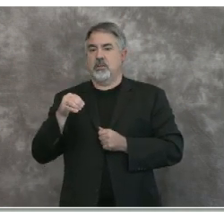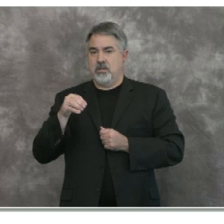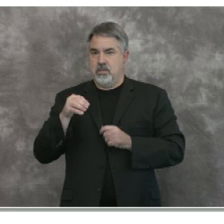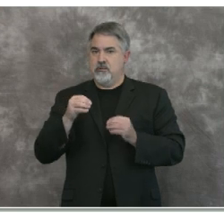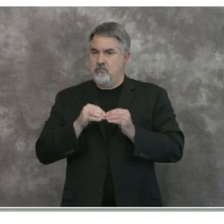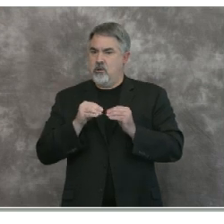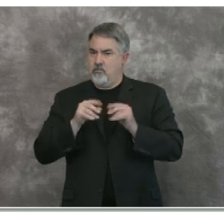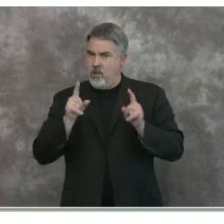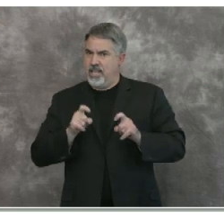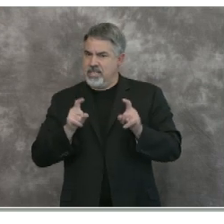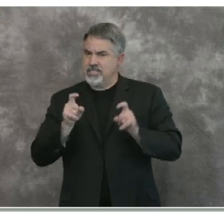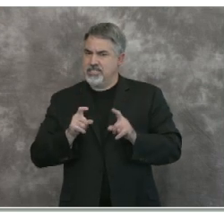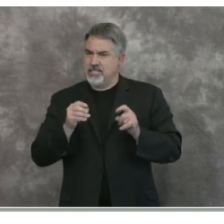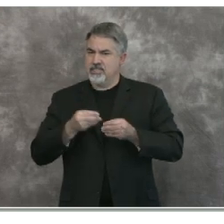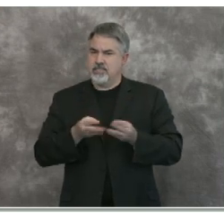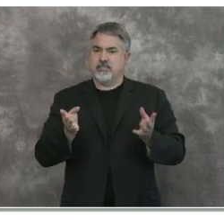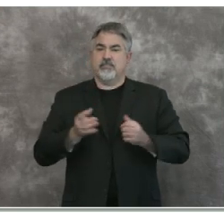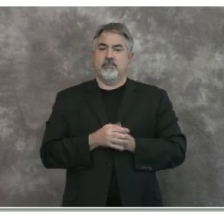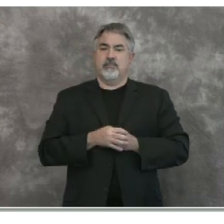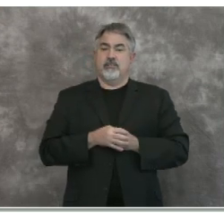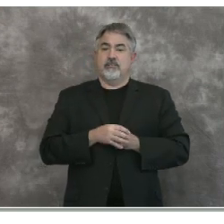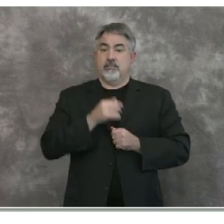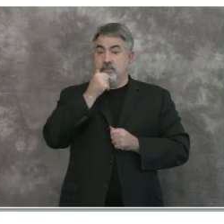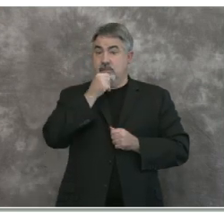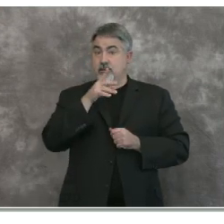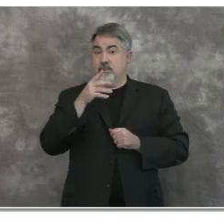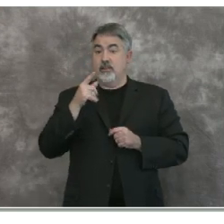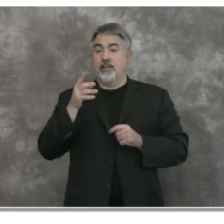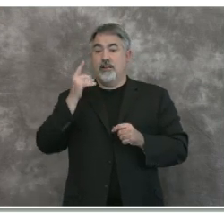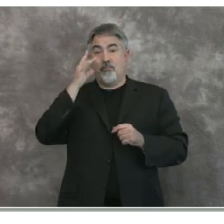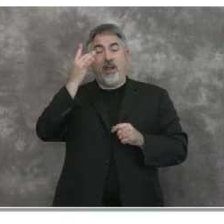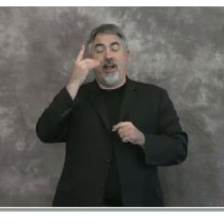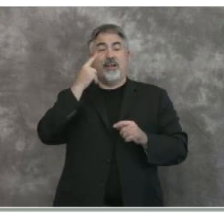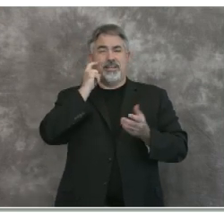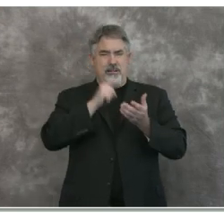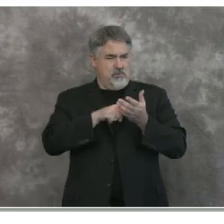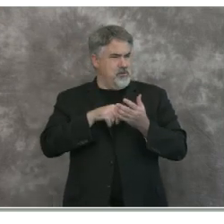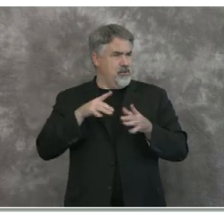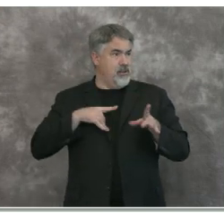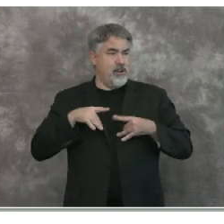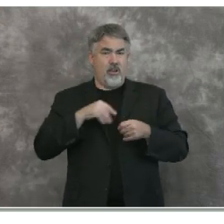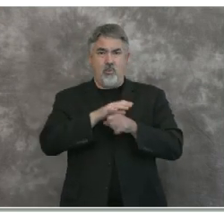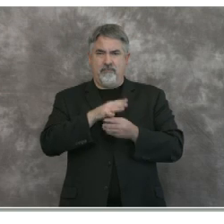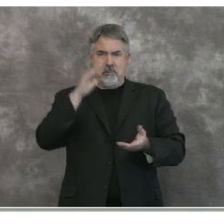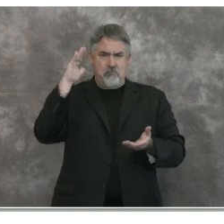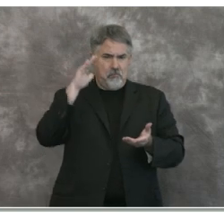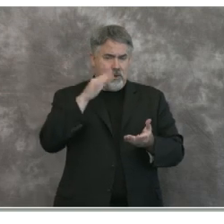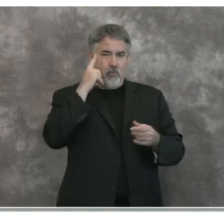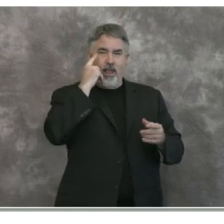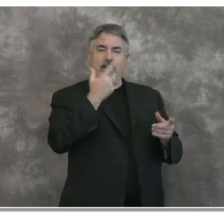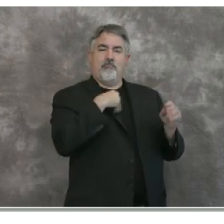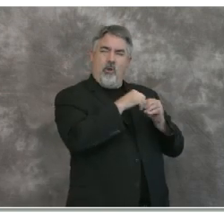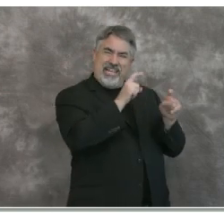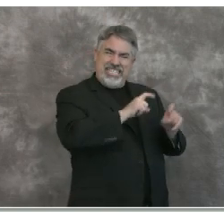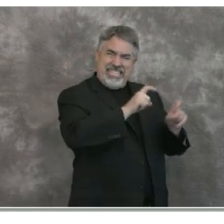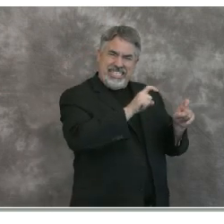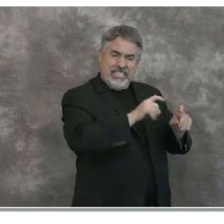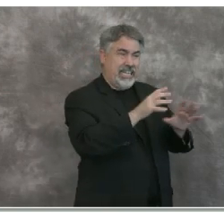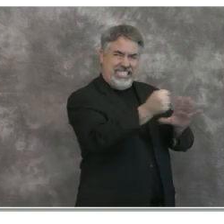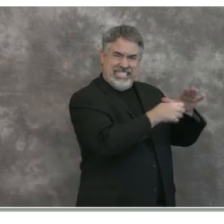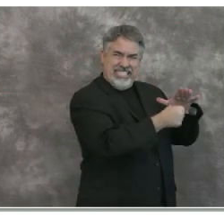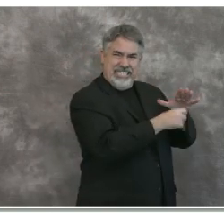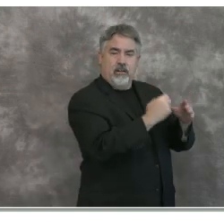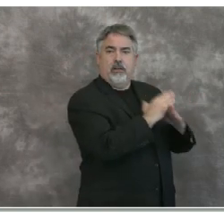to go down because we are hitting a wider sampling or less dependent on those individuals who are sicker and more likely to be positive. And